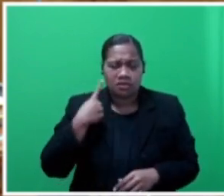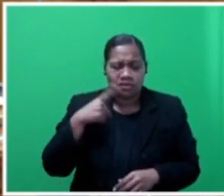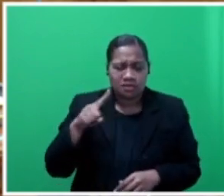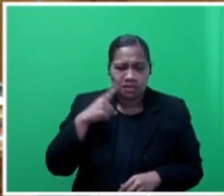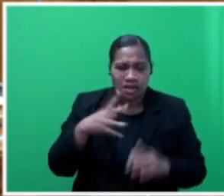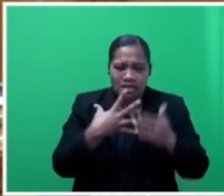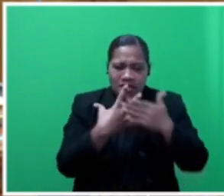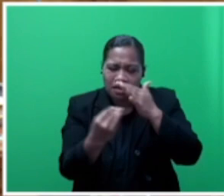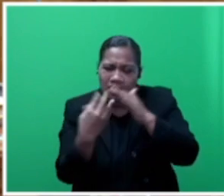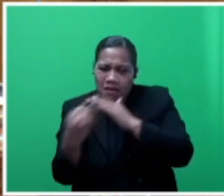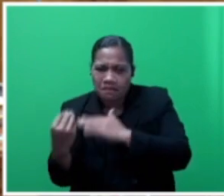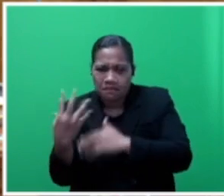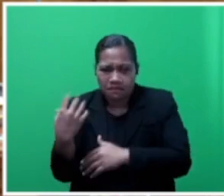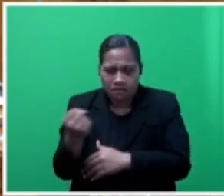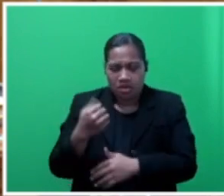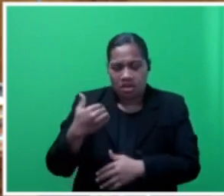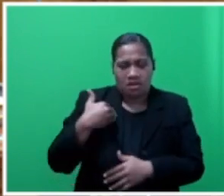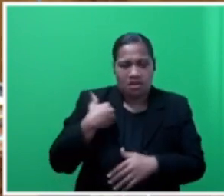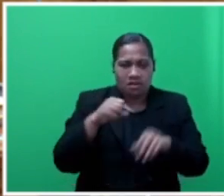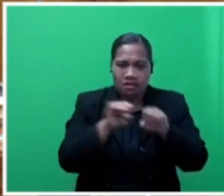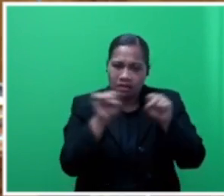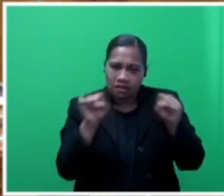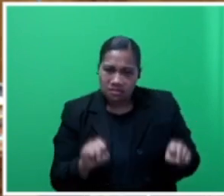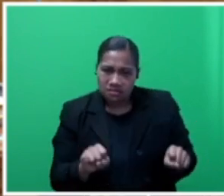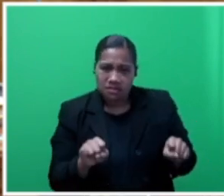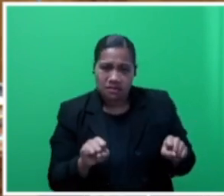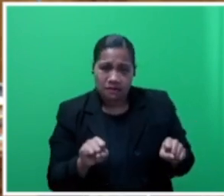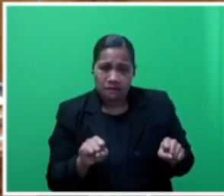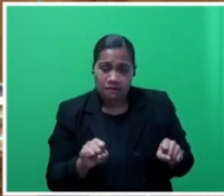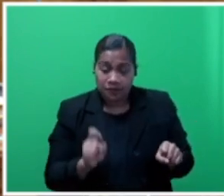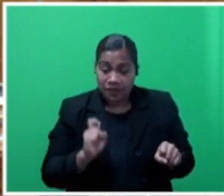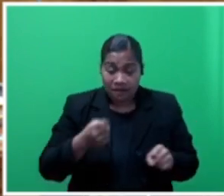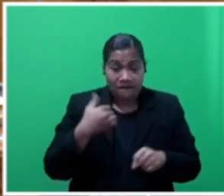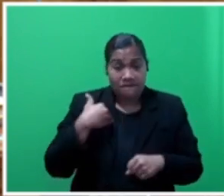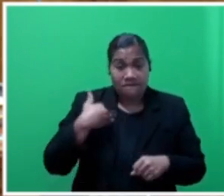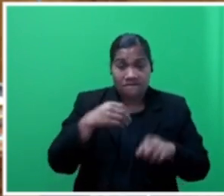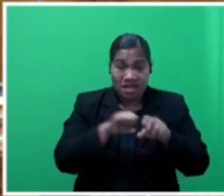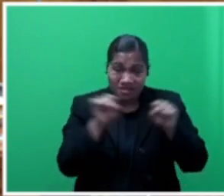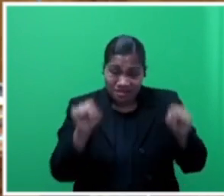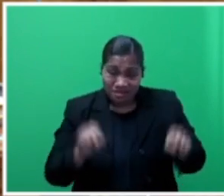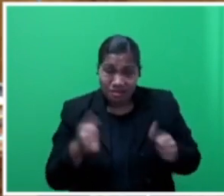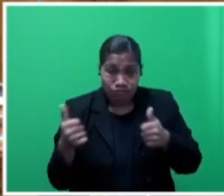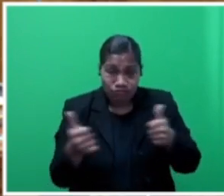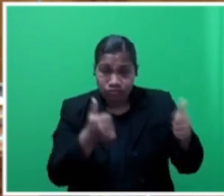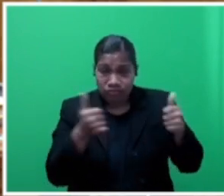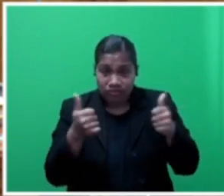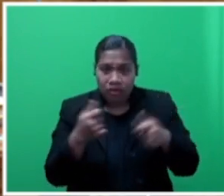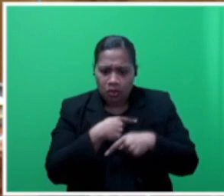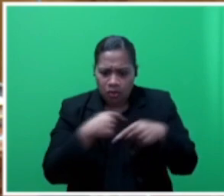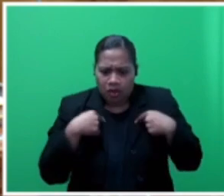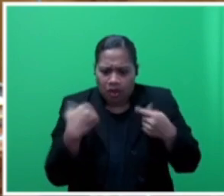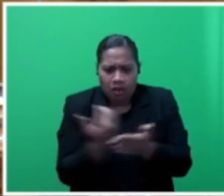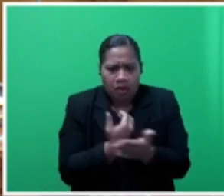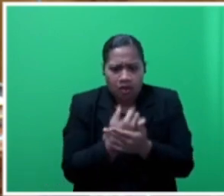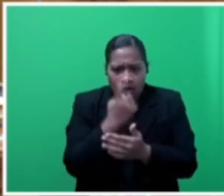system. If our health system was any better, we could have avoided many of the deaths